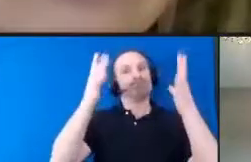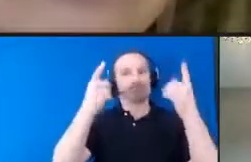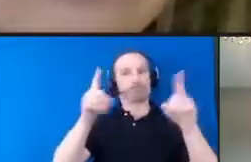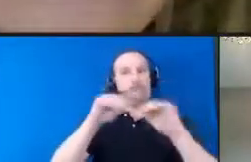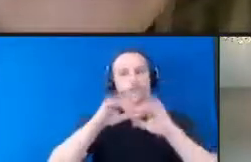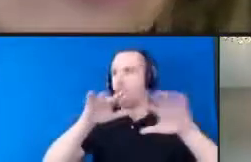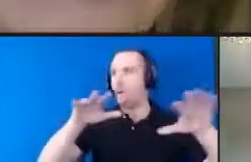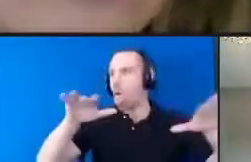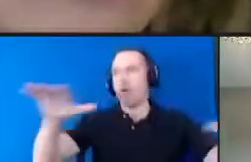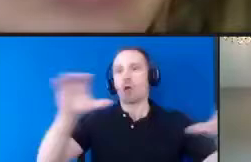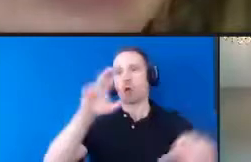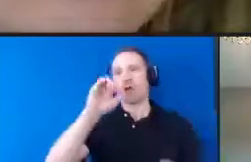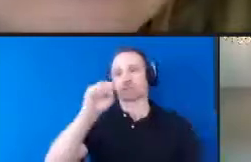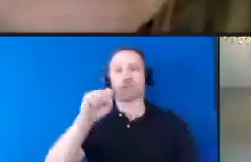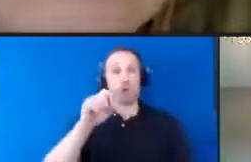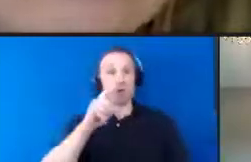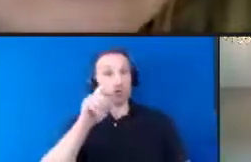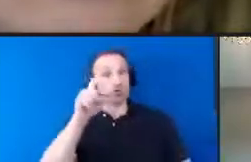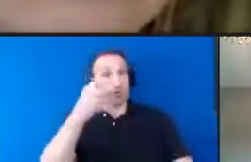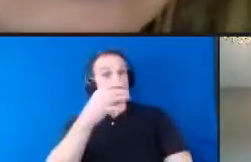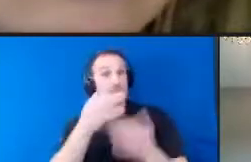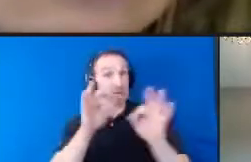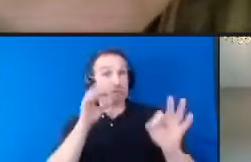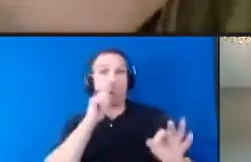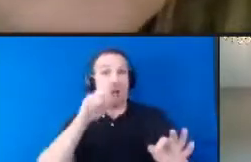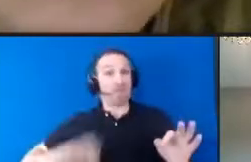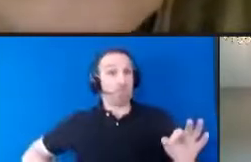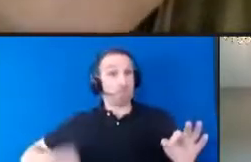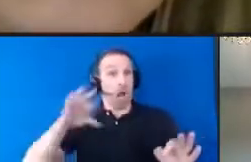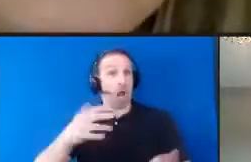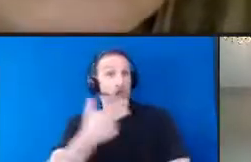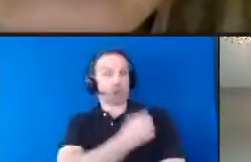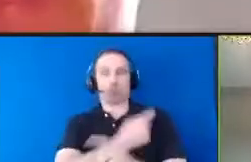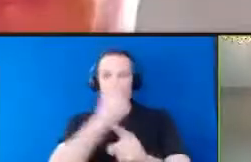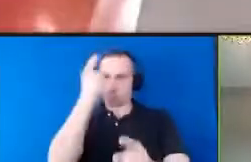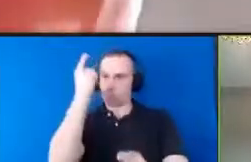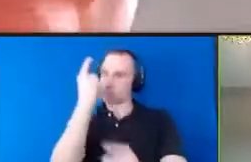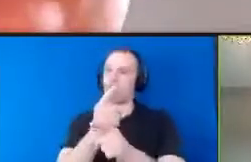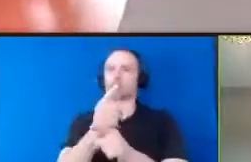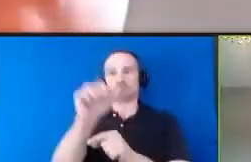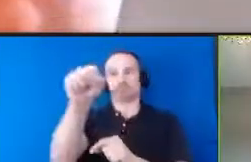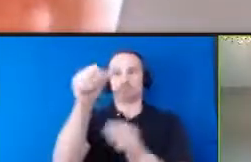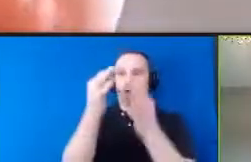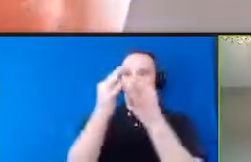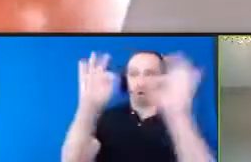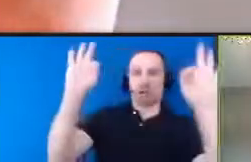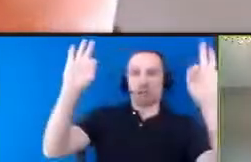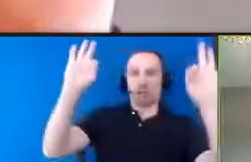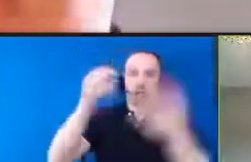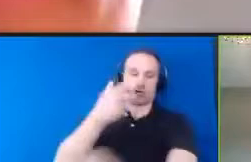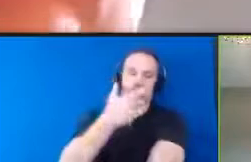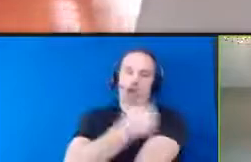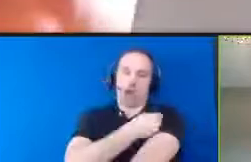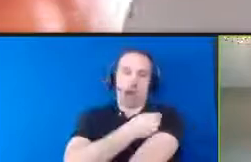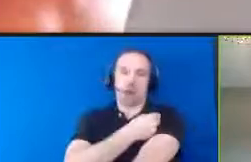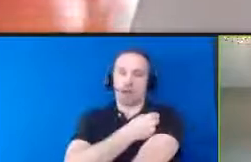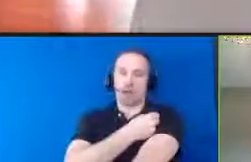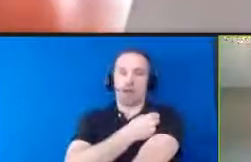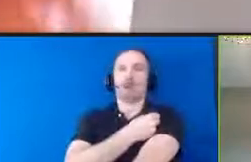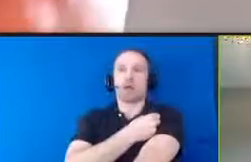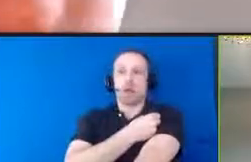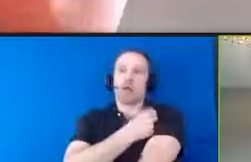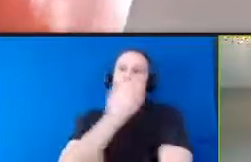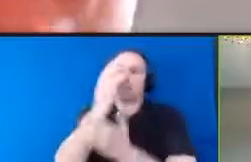free to folks, correct? Correct. The vaccine, there's no charge for it. Sites are able to charge